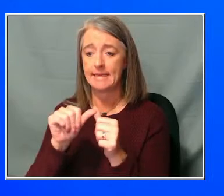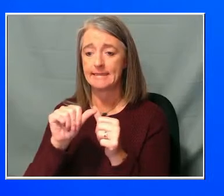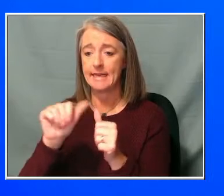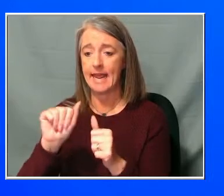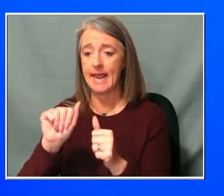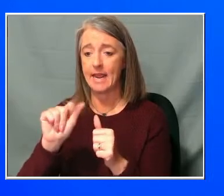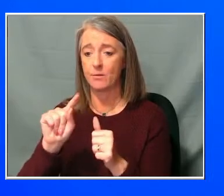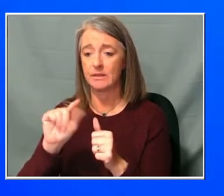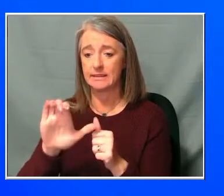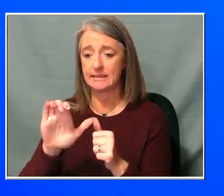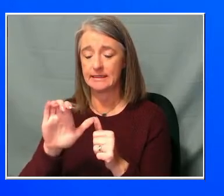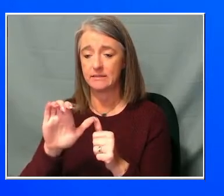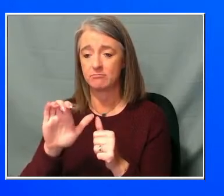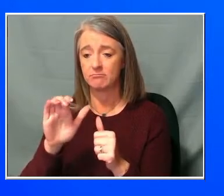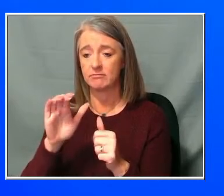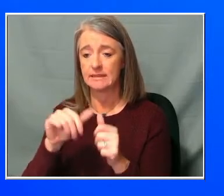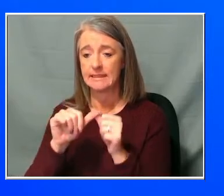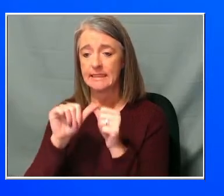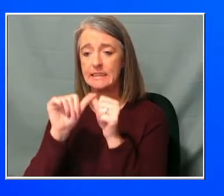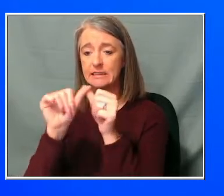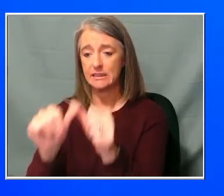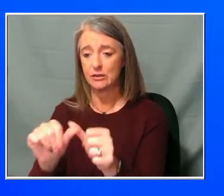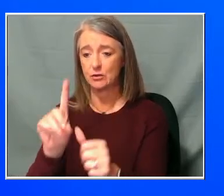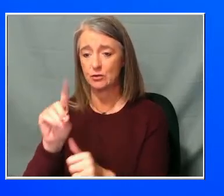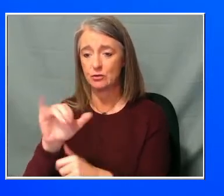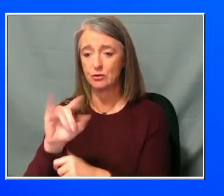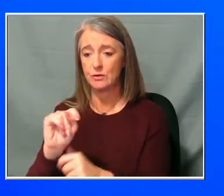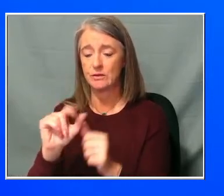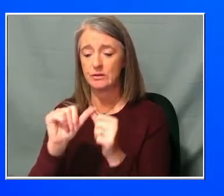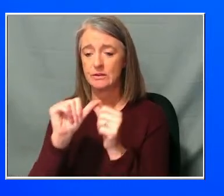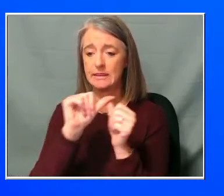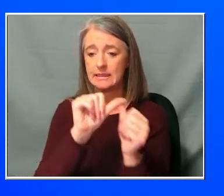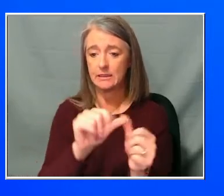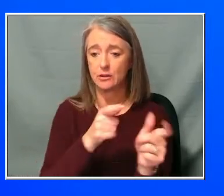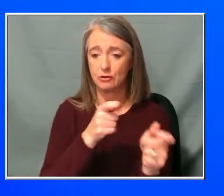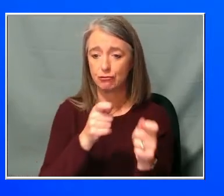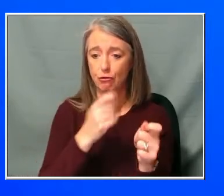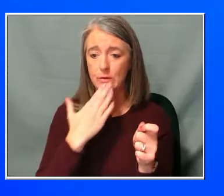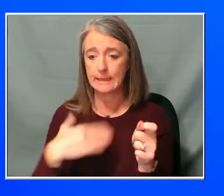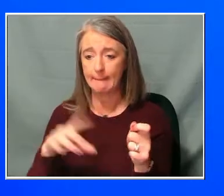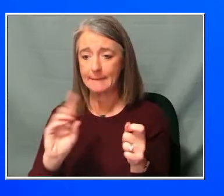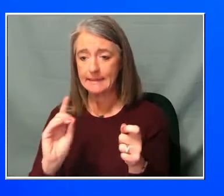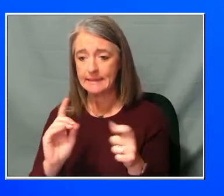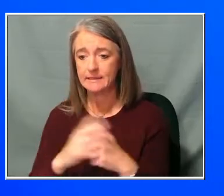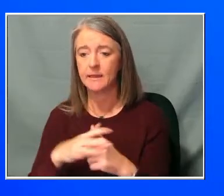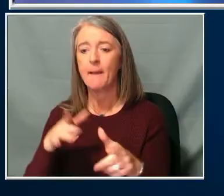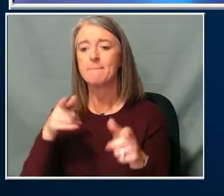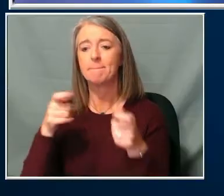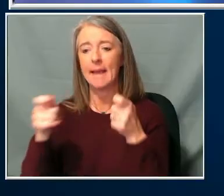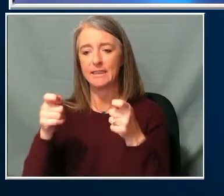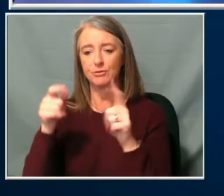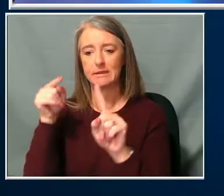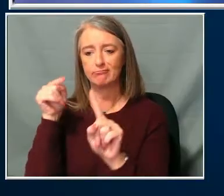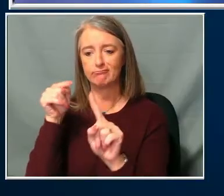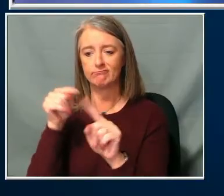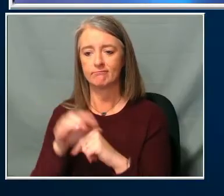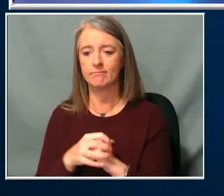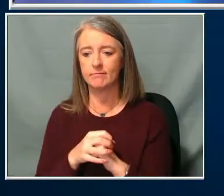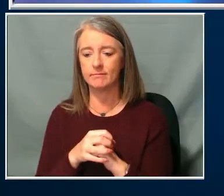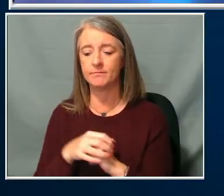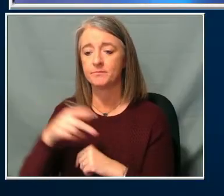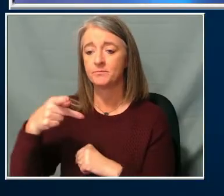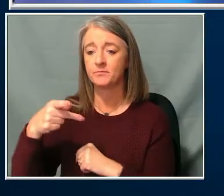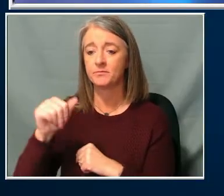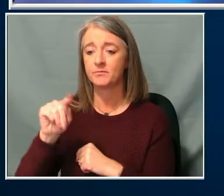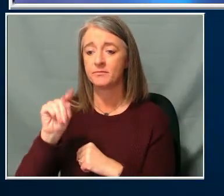that they continue to do that to continue to control their diabetes. Management. Correct. Let's bring in Patty. She's going to help